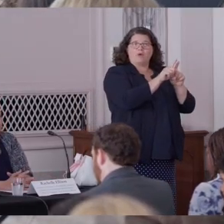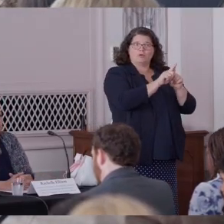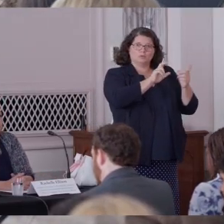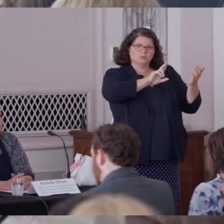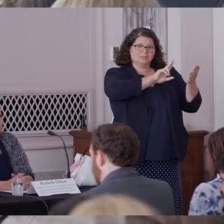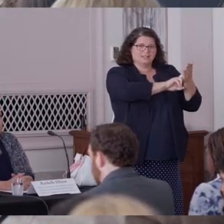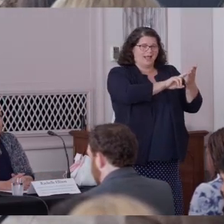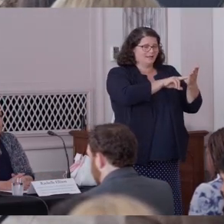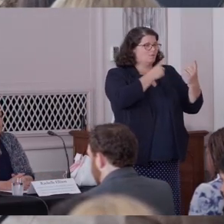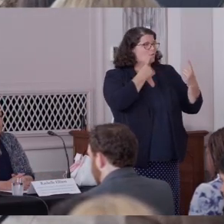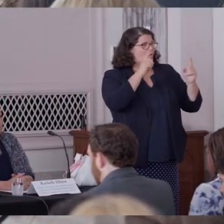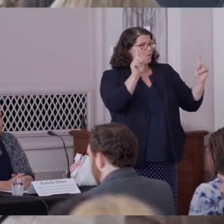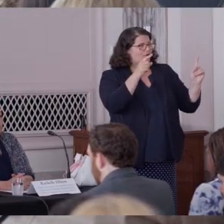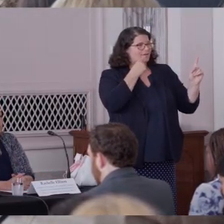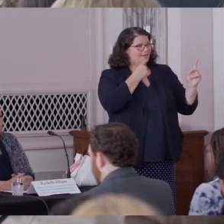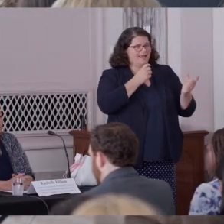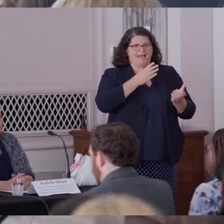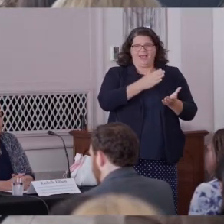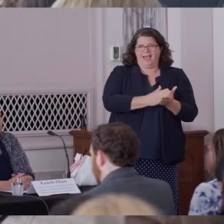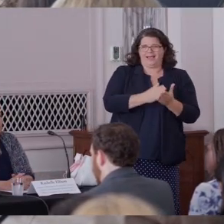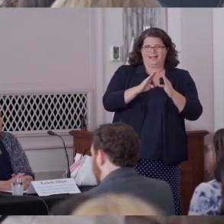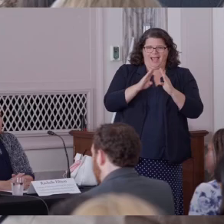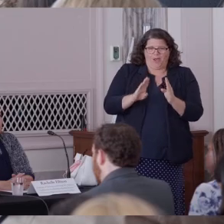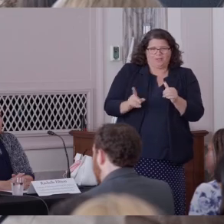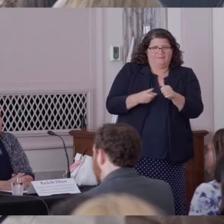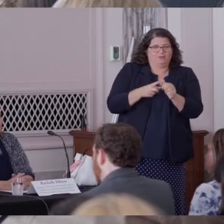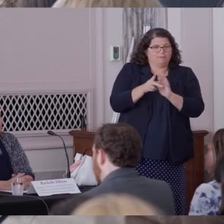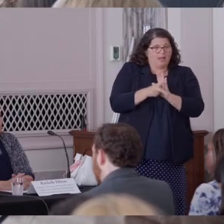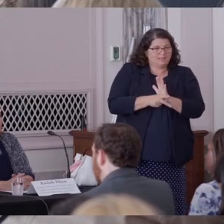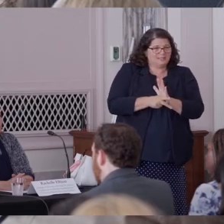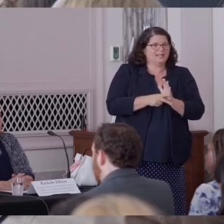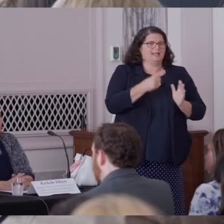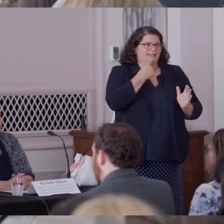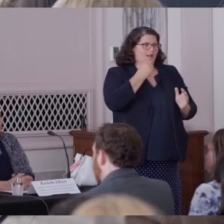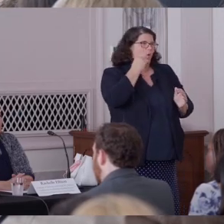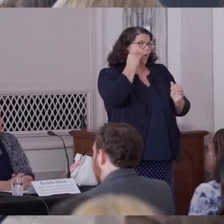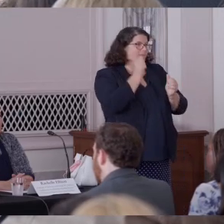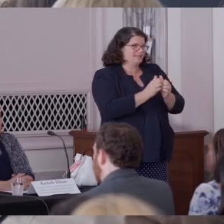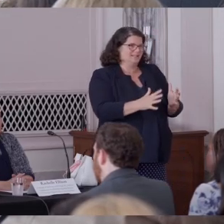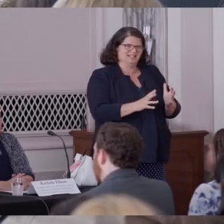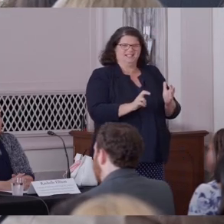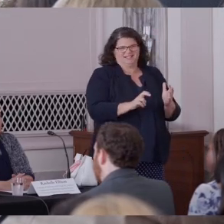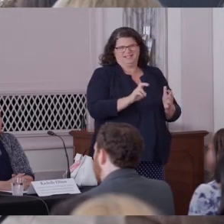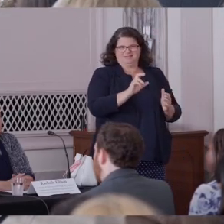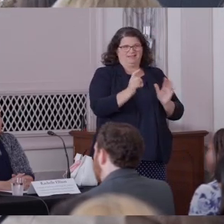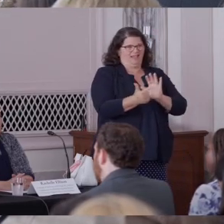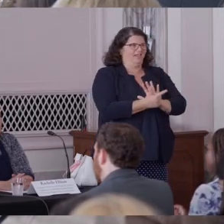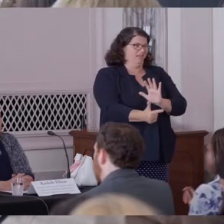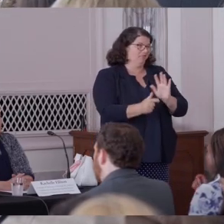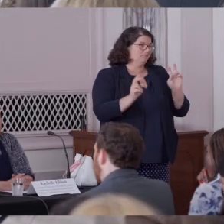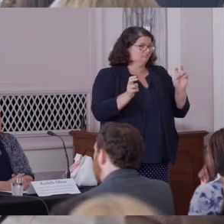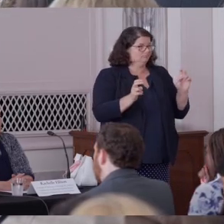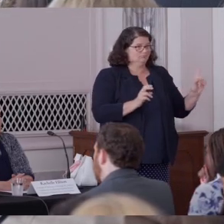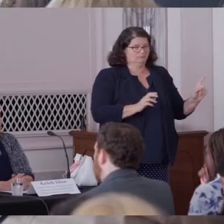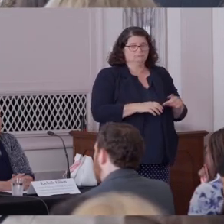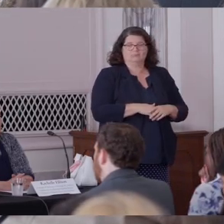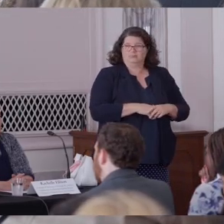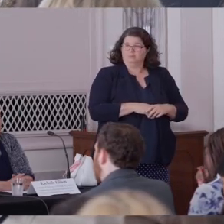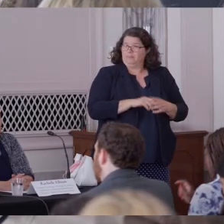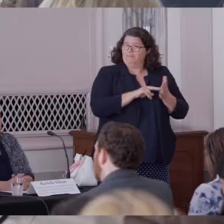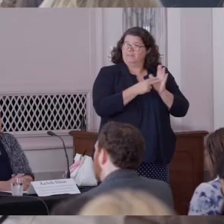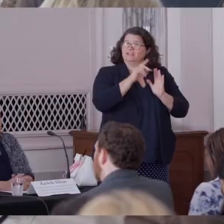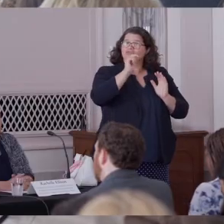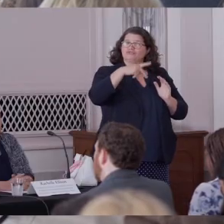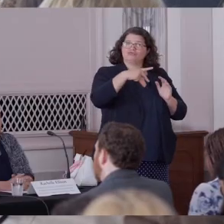First policies and essentially criminalized homelessness. In essence, the Trump administration has created a roadmap